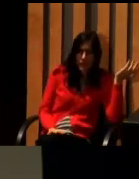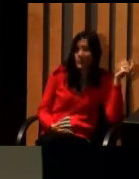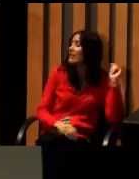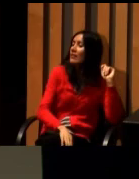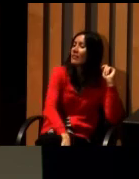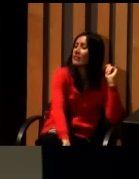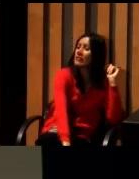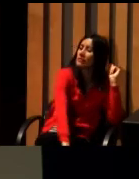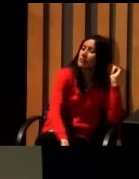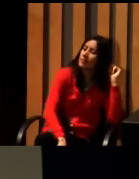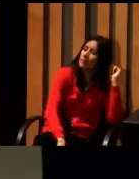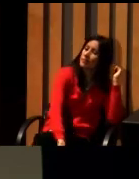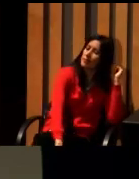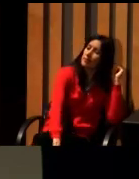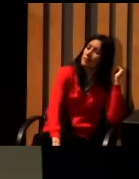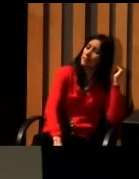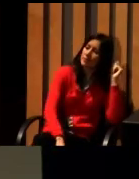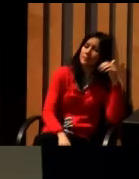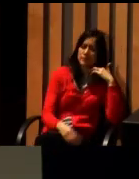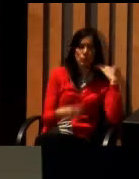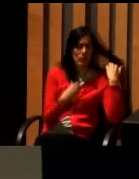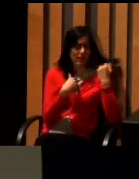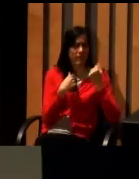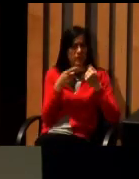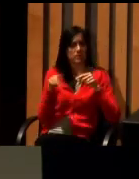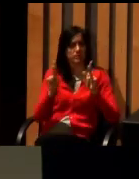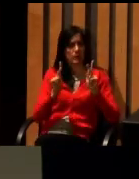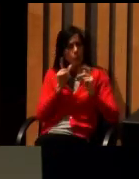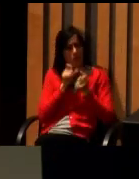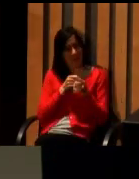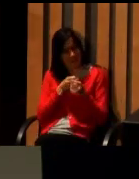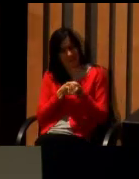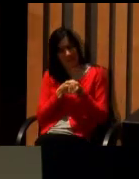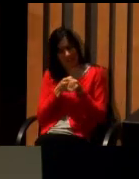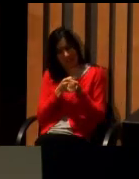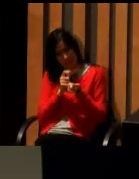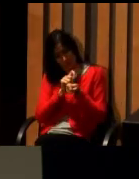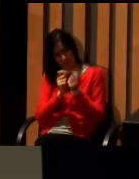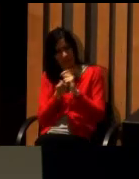There are advocates at every level seeking change about these stereotypes.